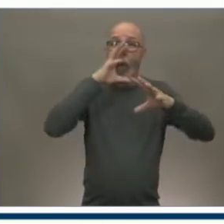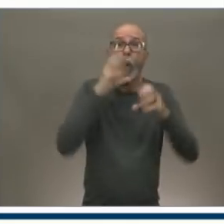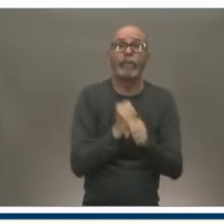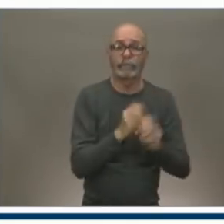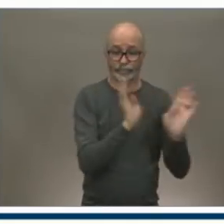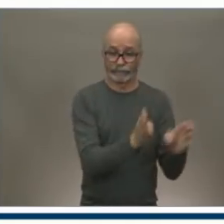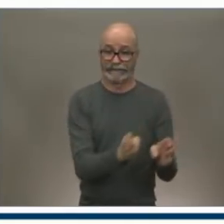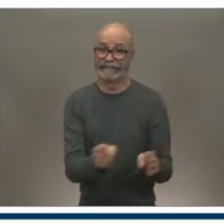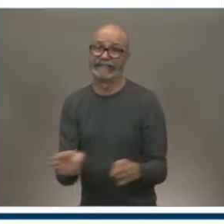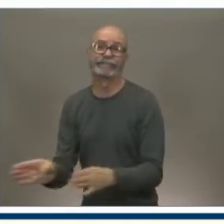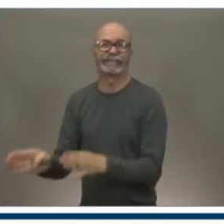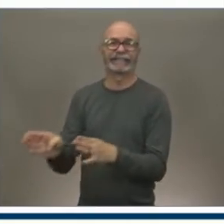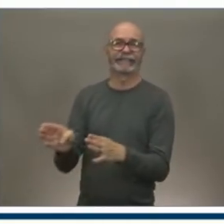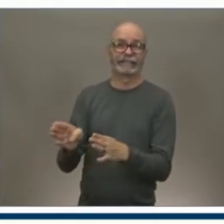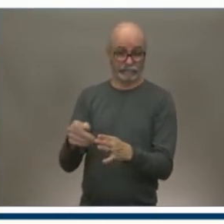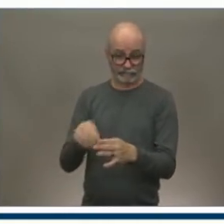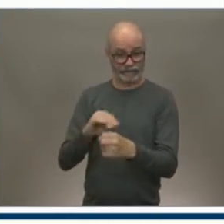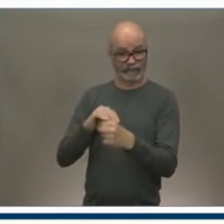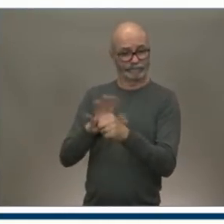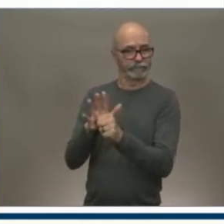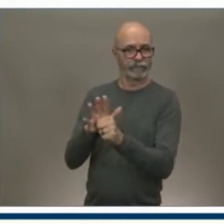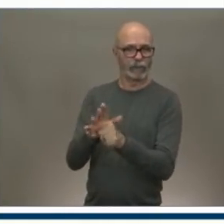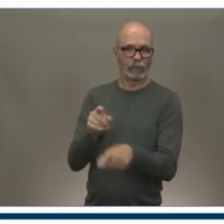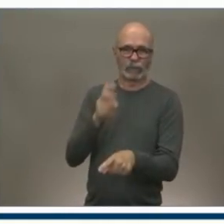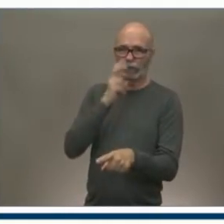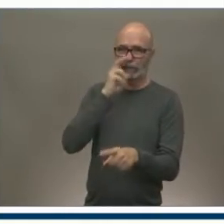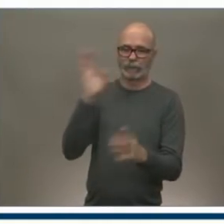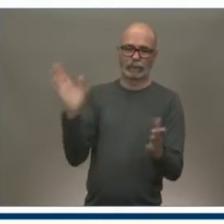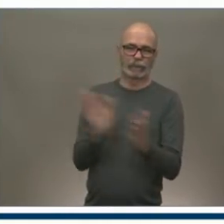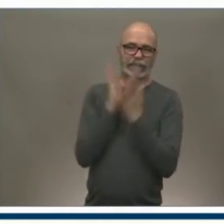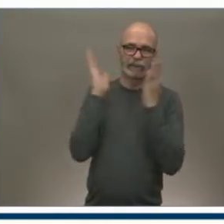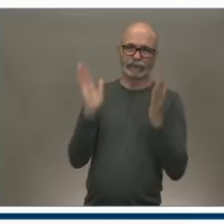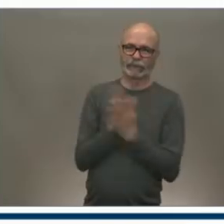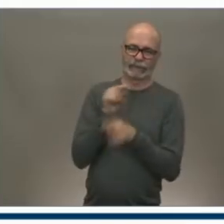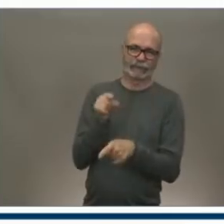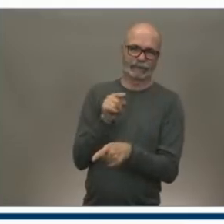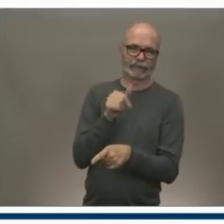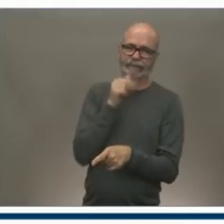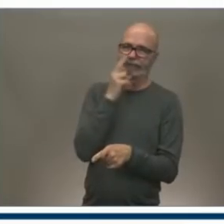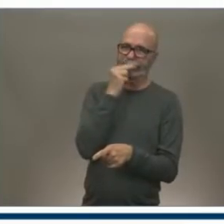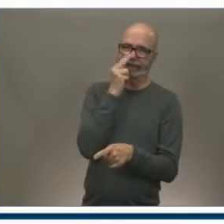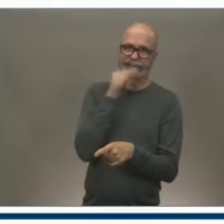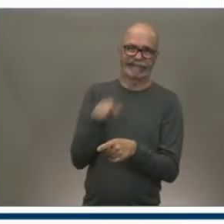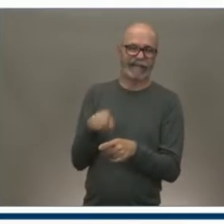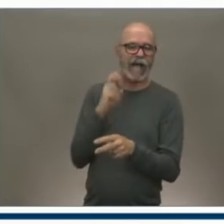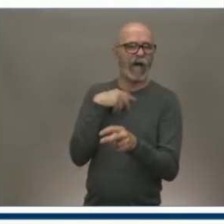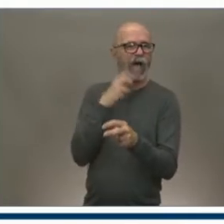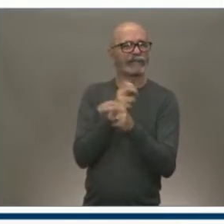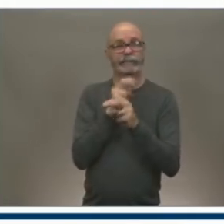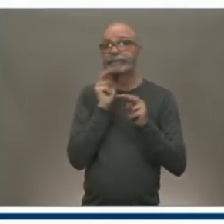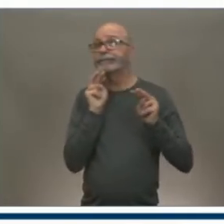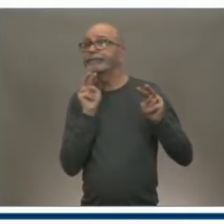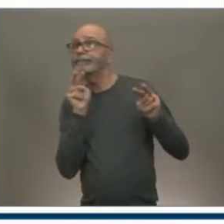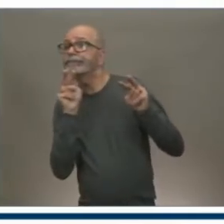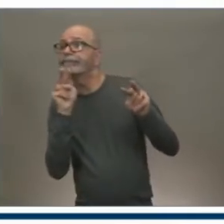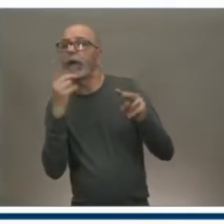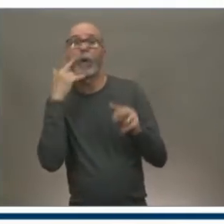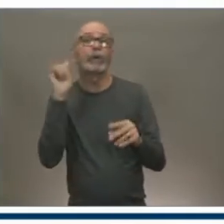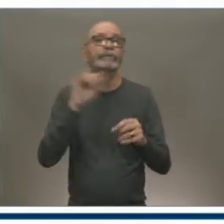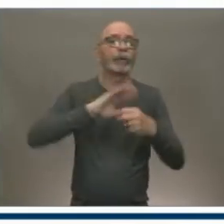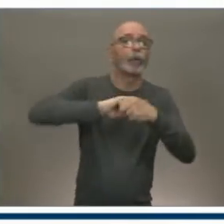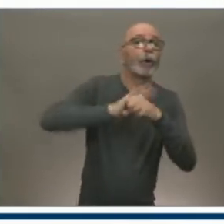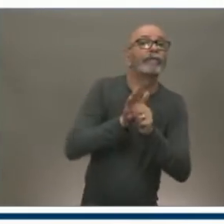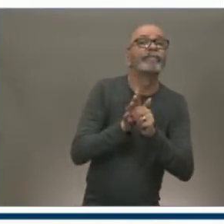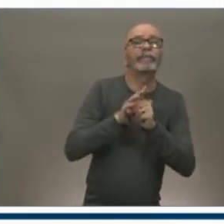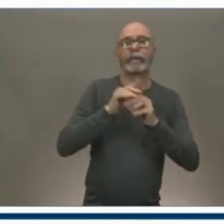doesn't necessarily give us that luxury. So we'll move forward, and we'll have to watch our epidemiology for this, as well as